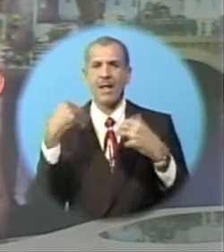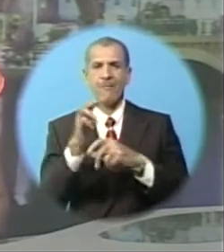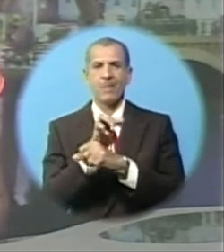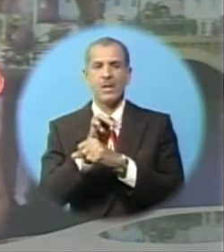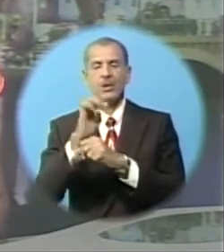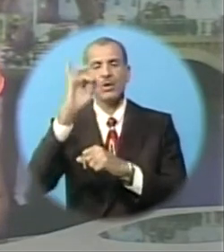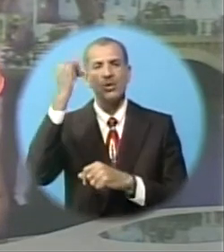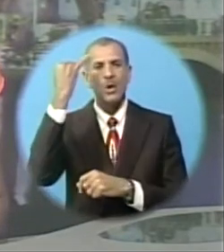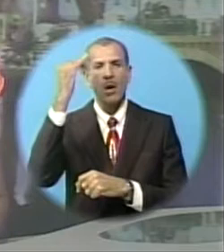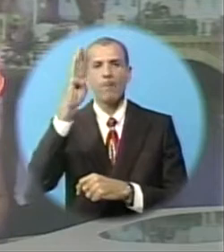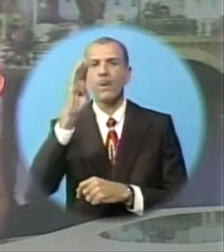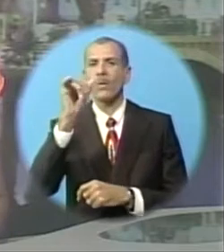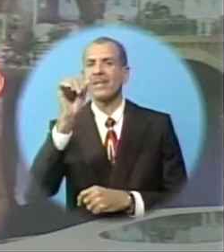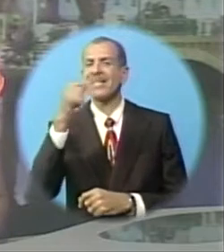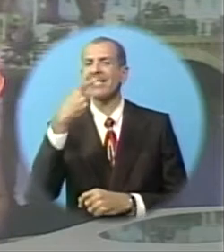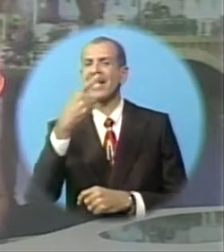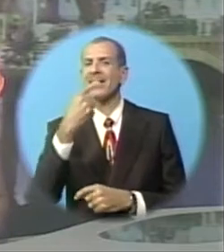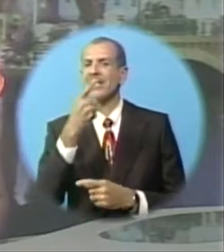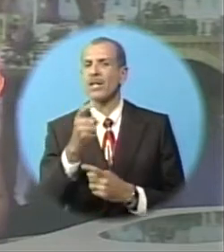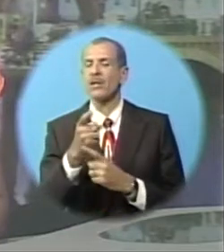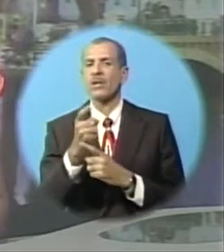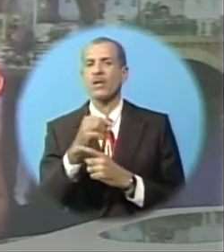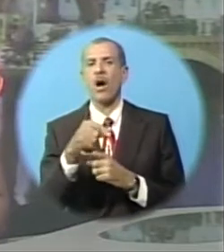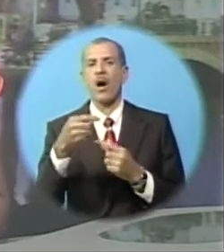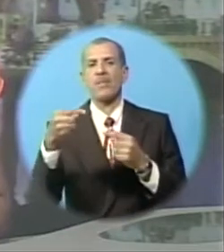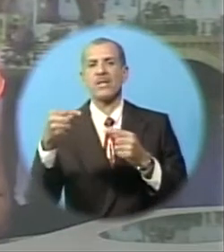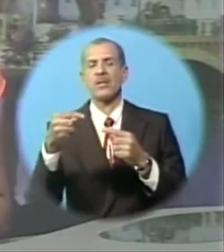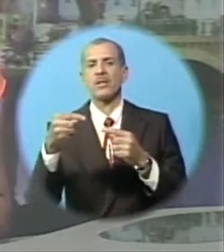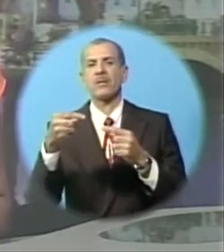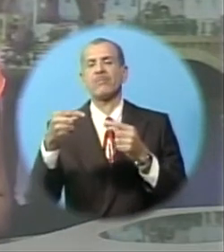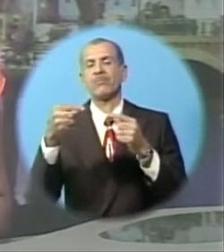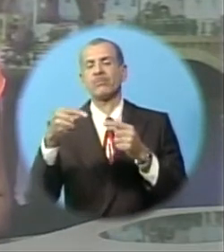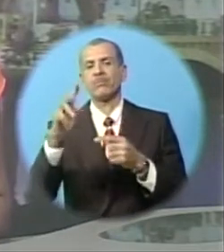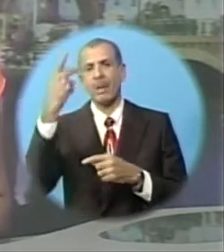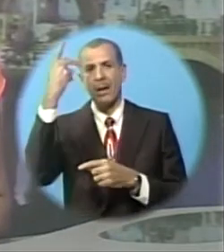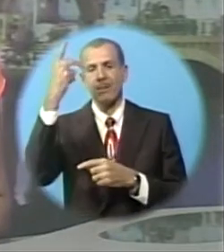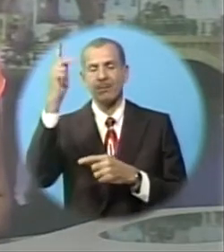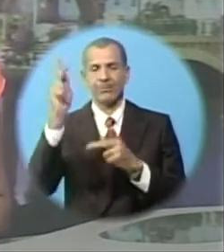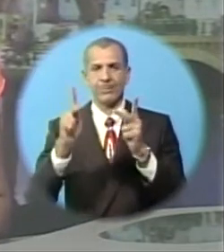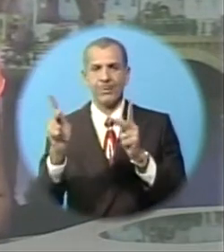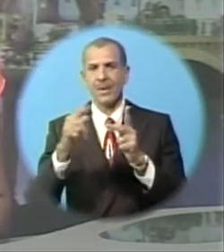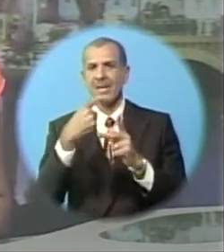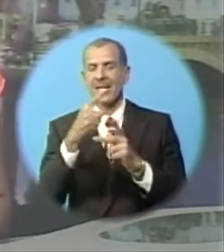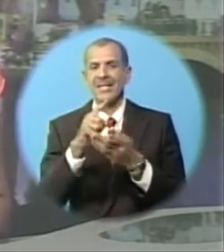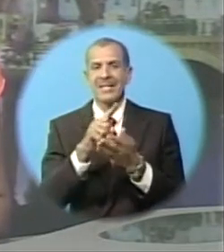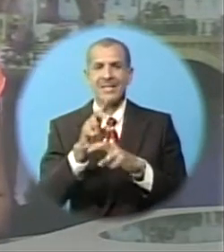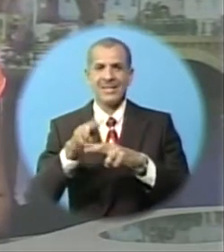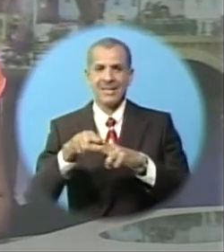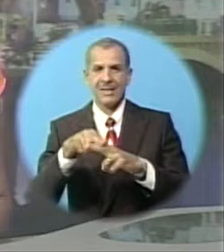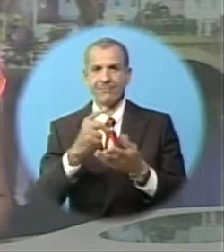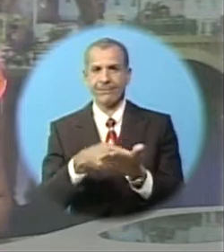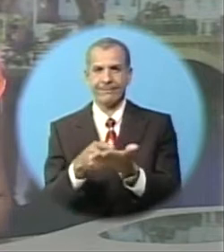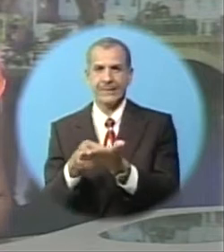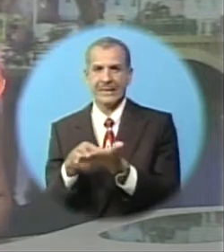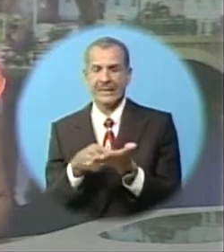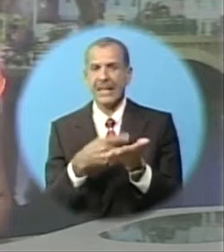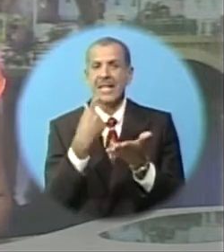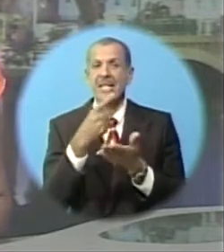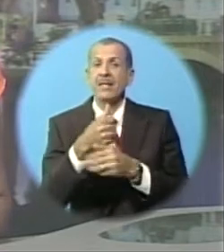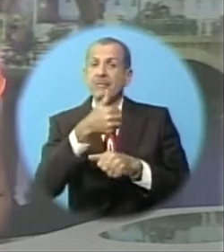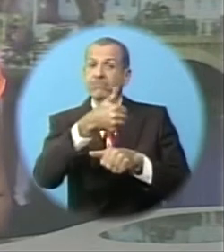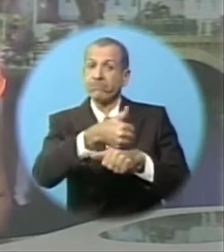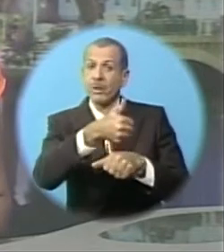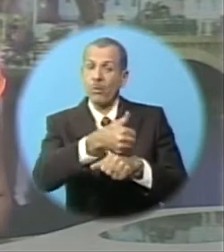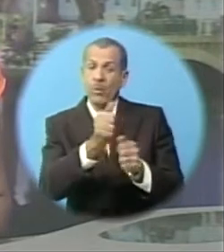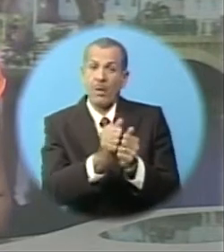John Boyce in response to comments from several opposition parliamentarians during the pre-lunch sitting of the House. He says that those charged